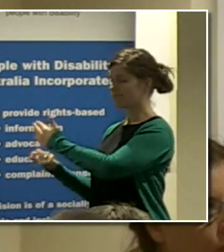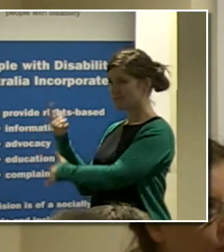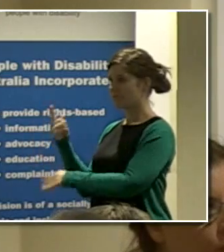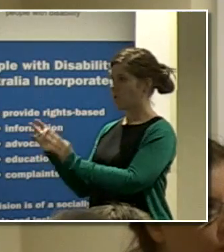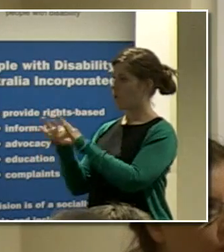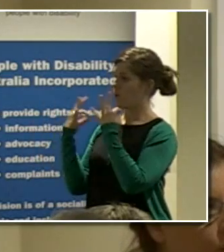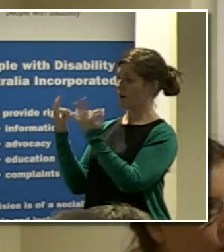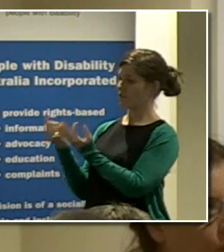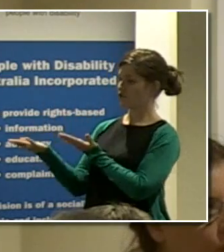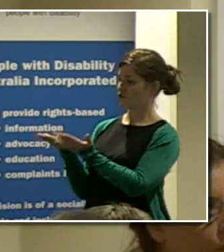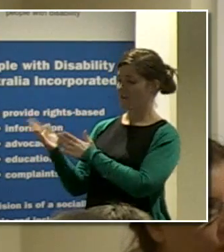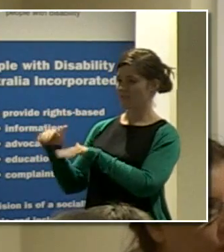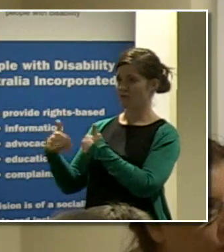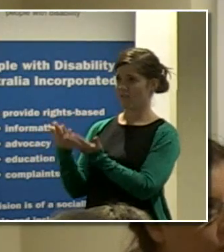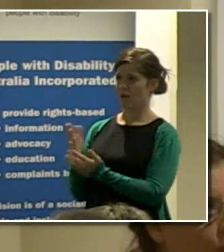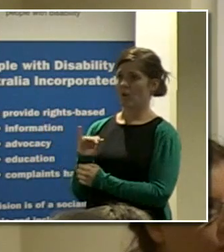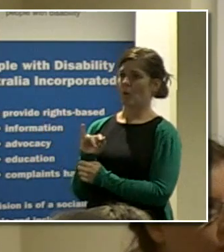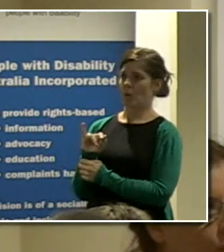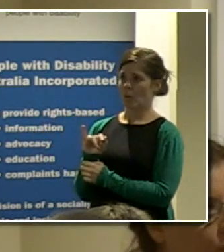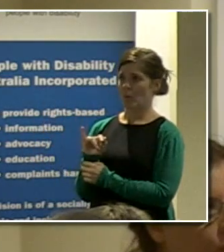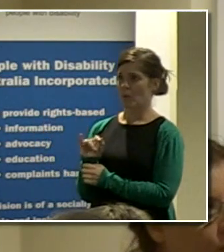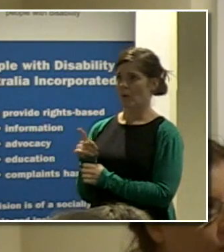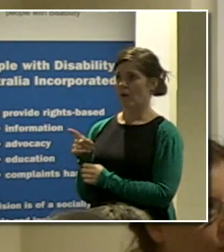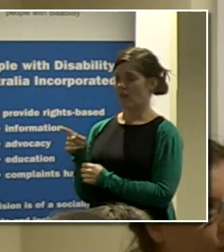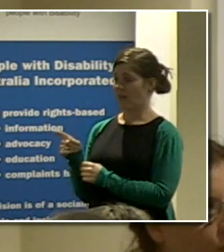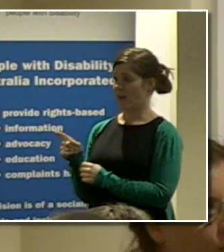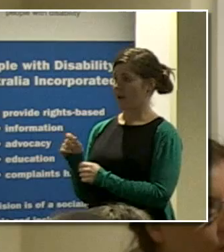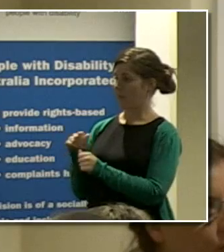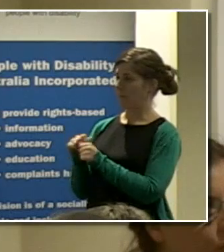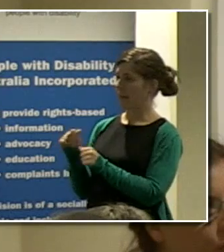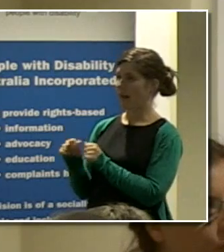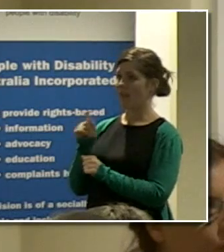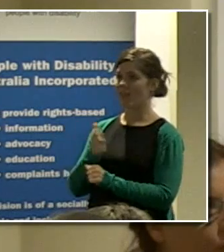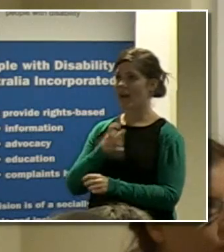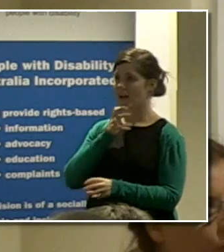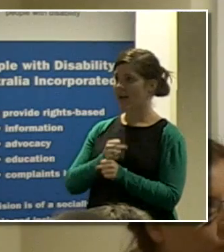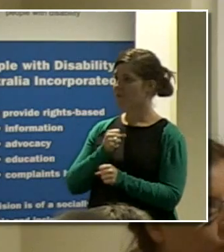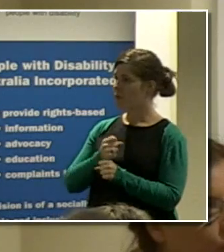have been able to do rather better than the government thought they might have done out of it.